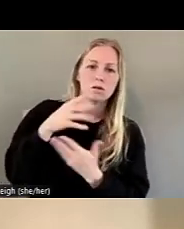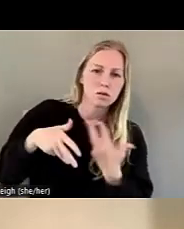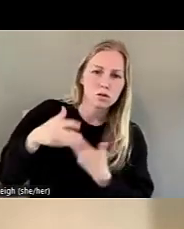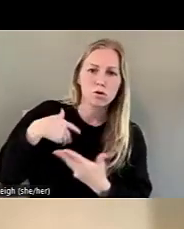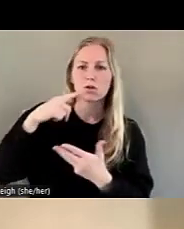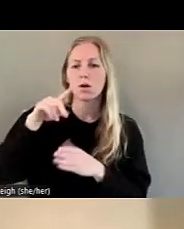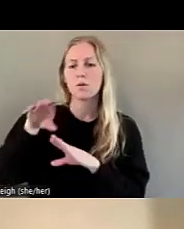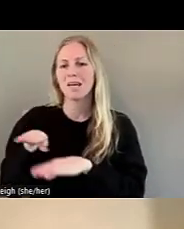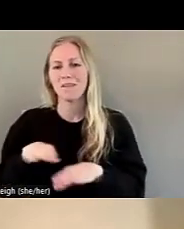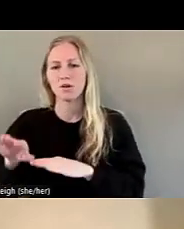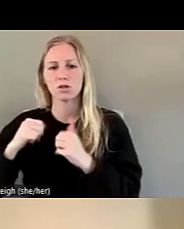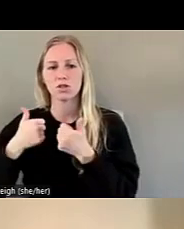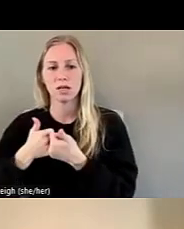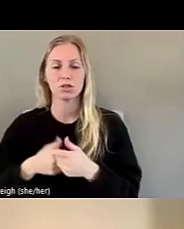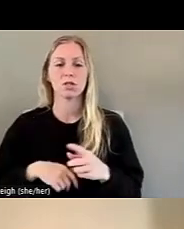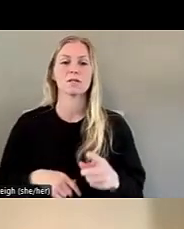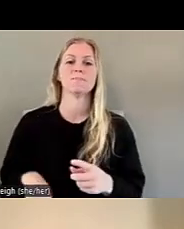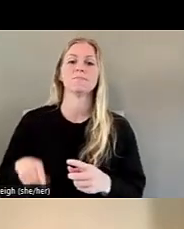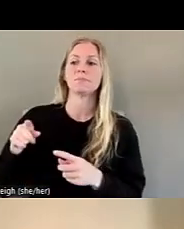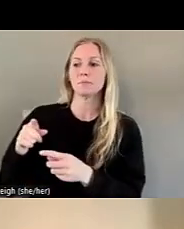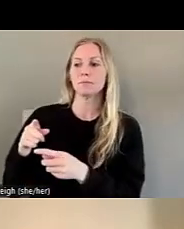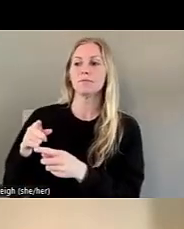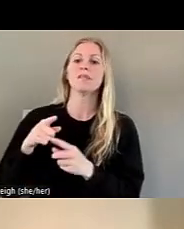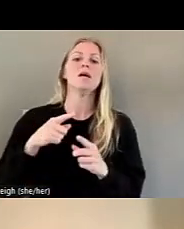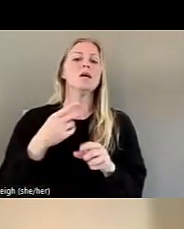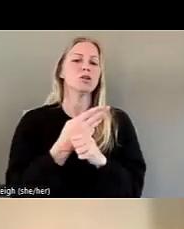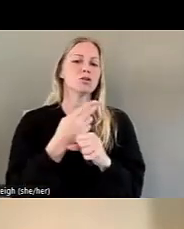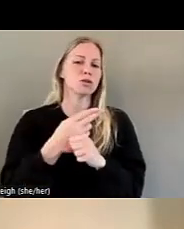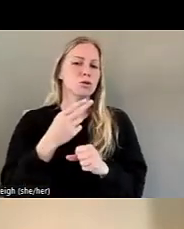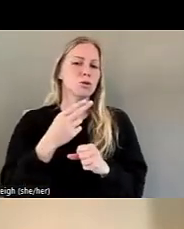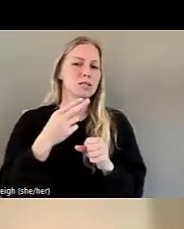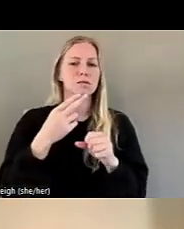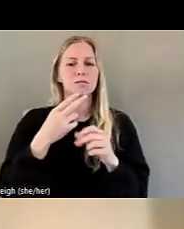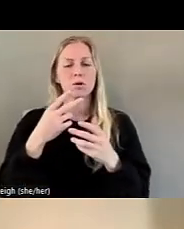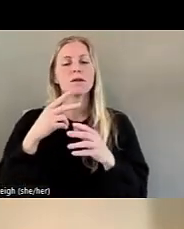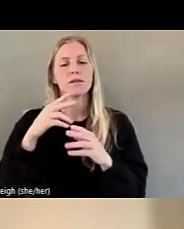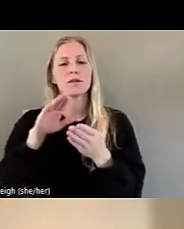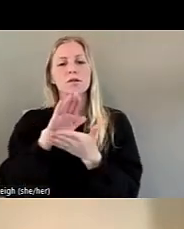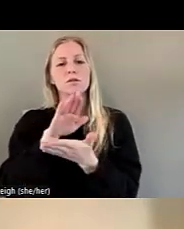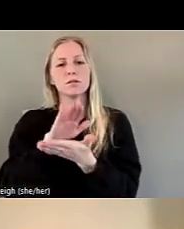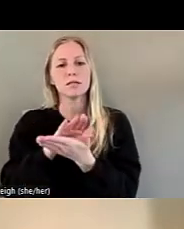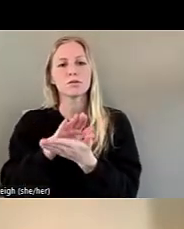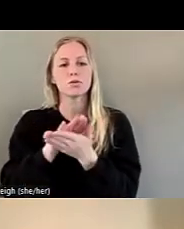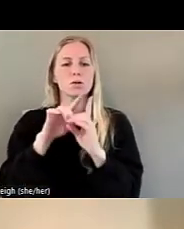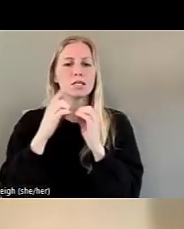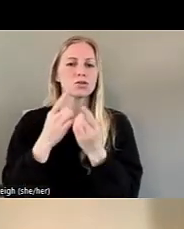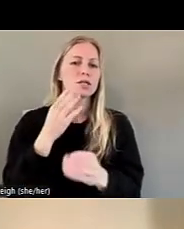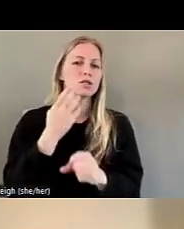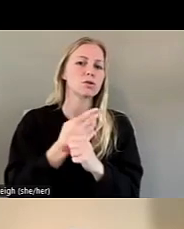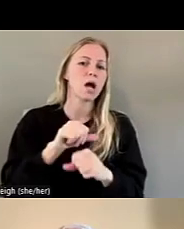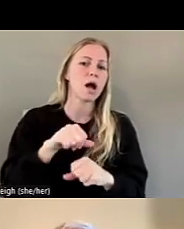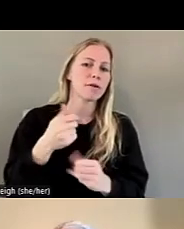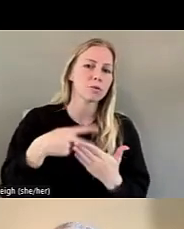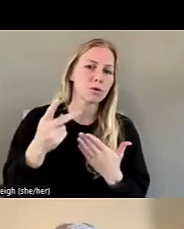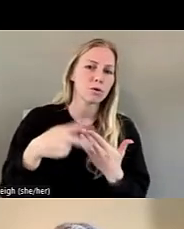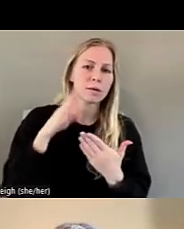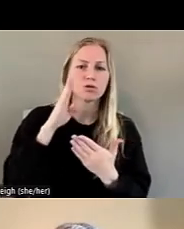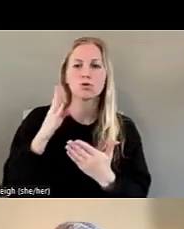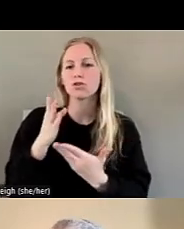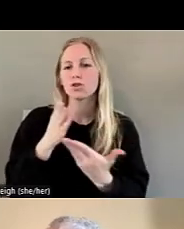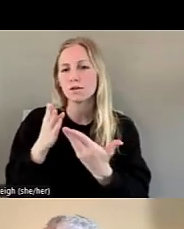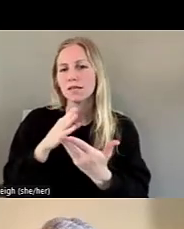the district uses other programs to serve students with disability-related behaviors. For example, several schools